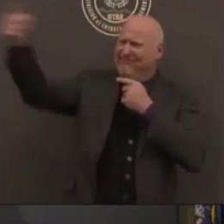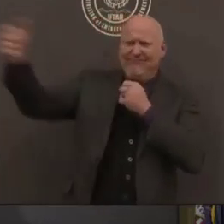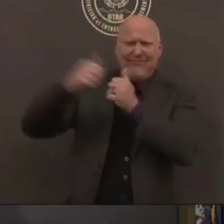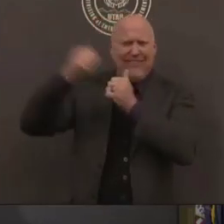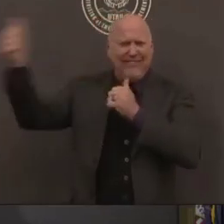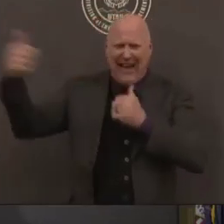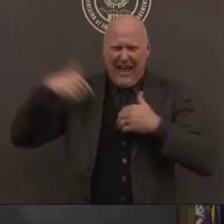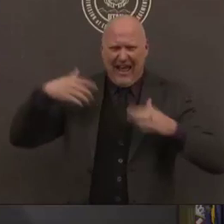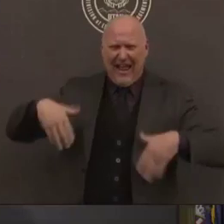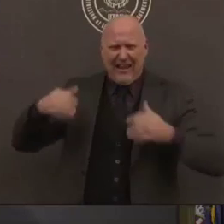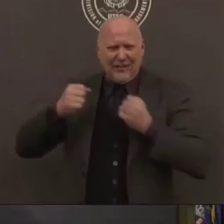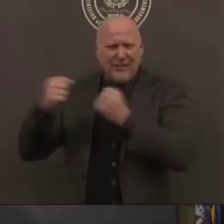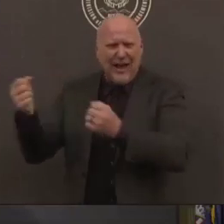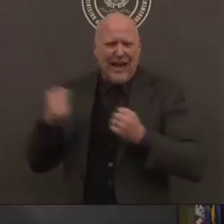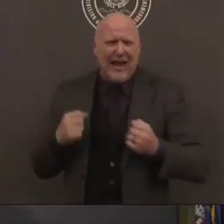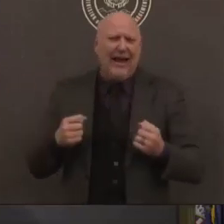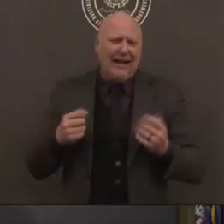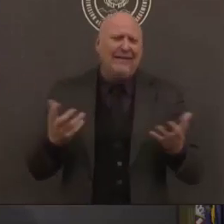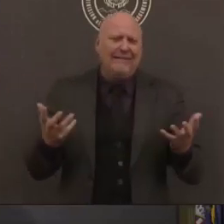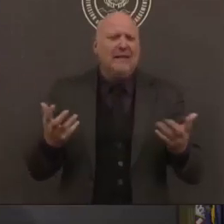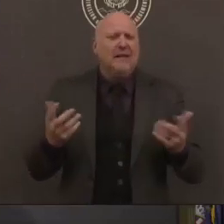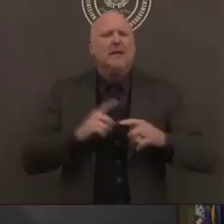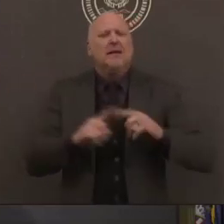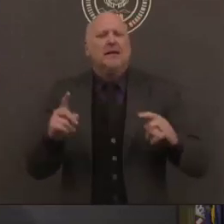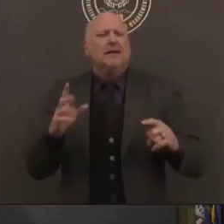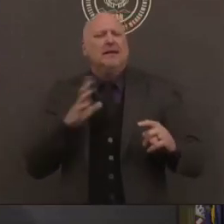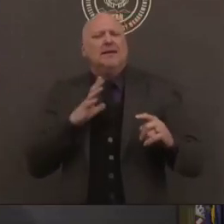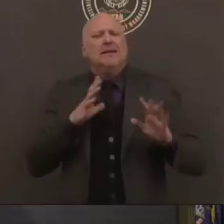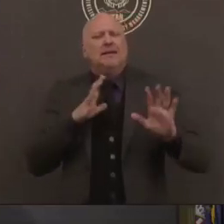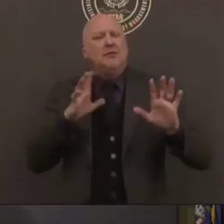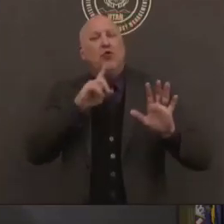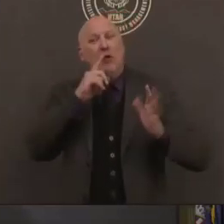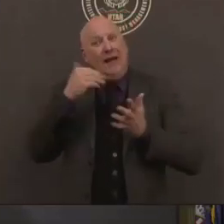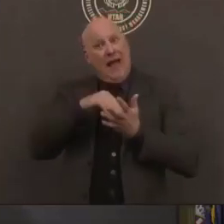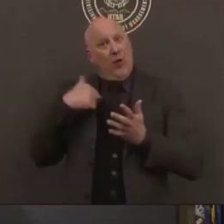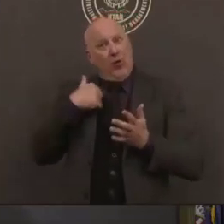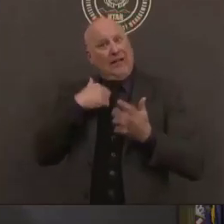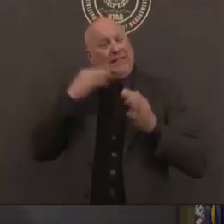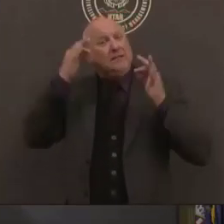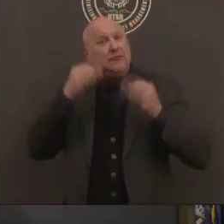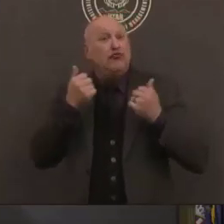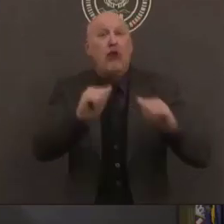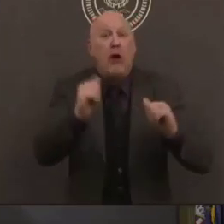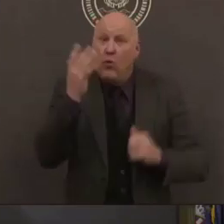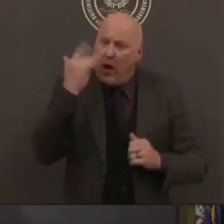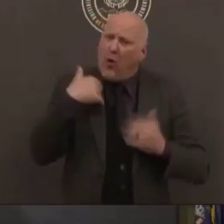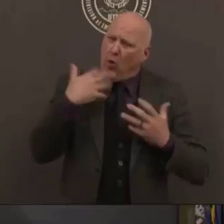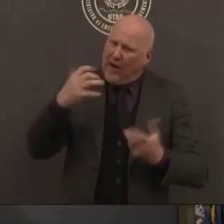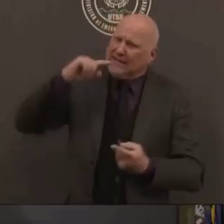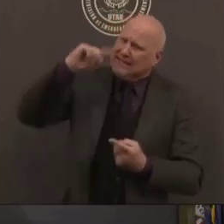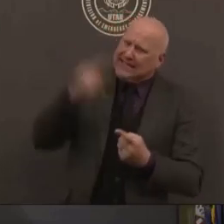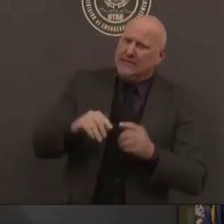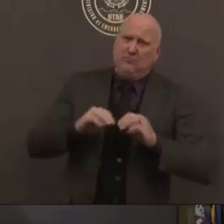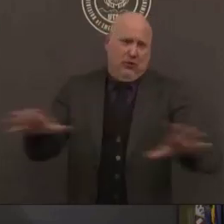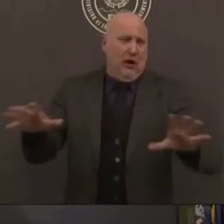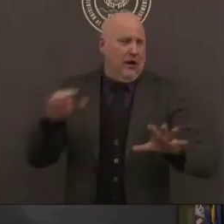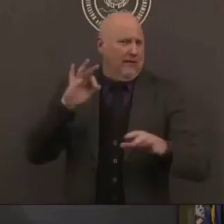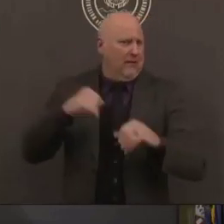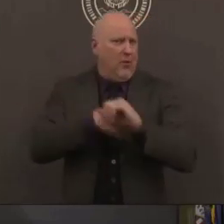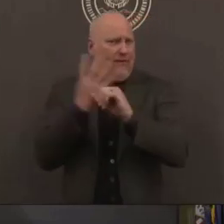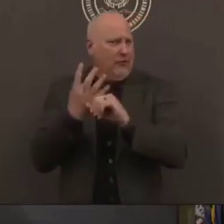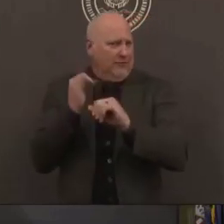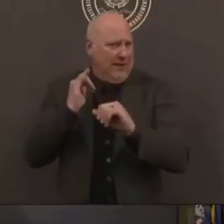to be one more way of doing that. We do feel like there were some successes as well, because we were able to reach so many people